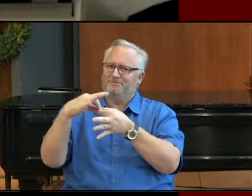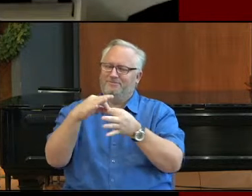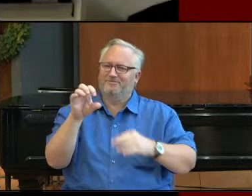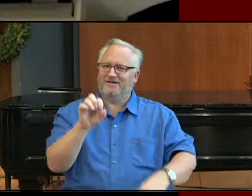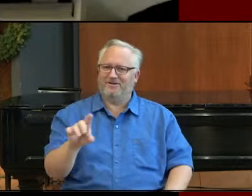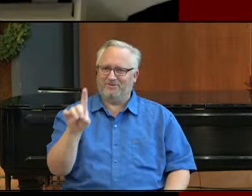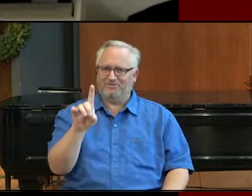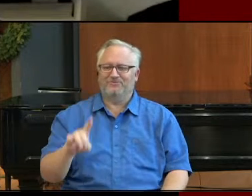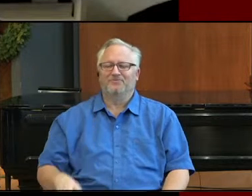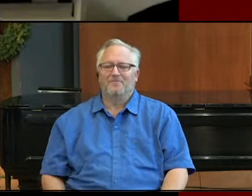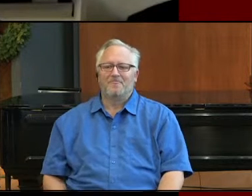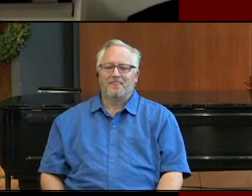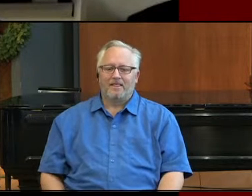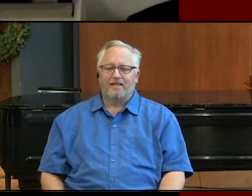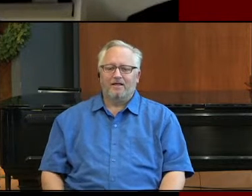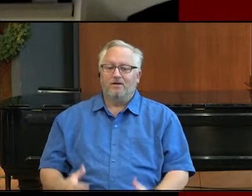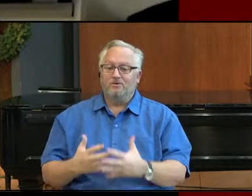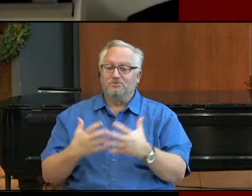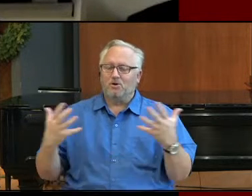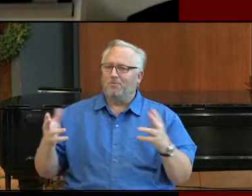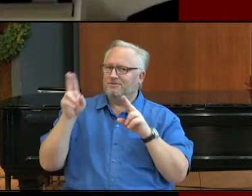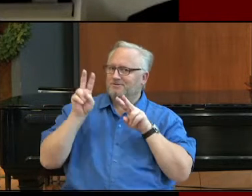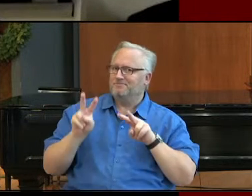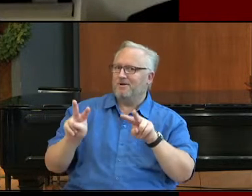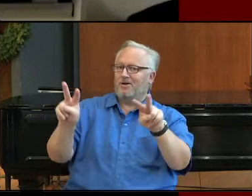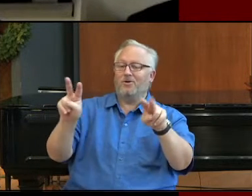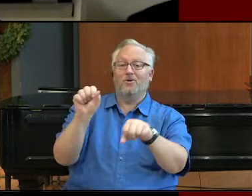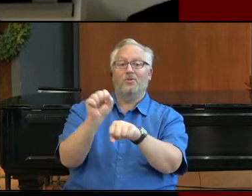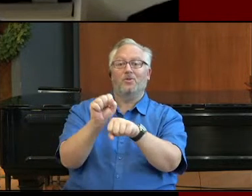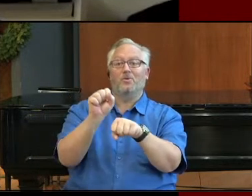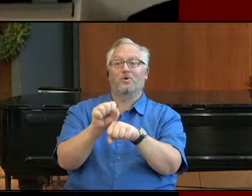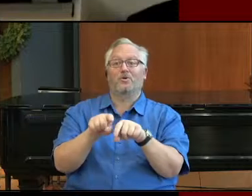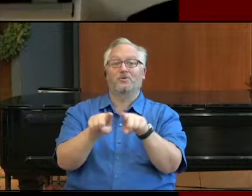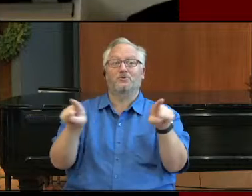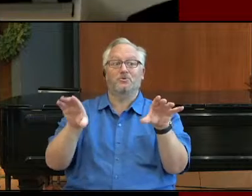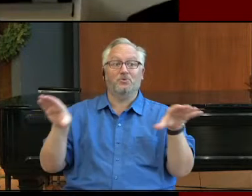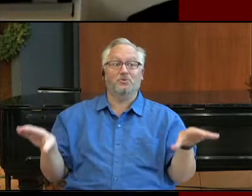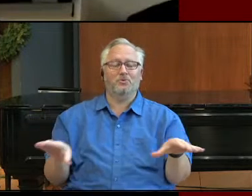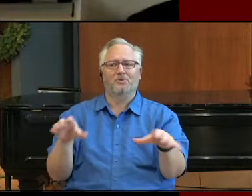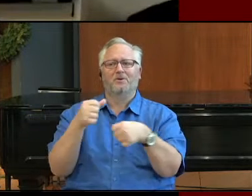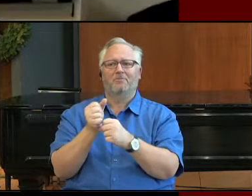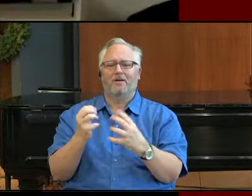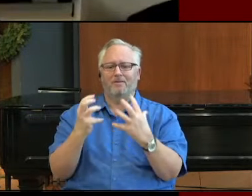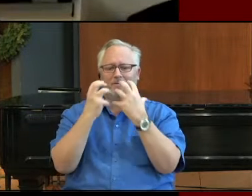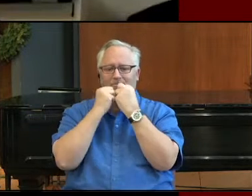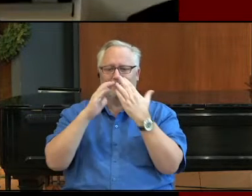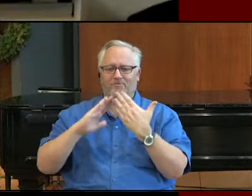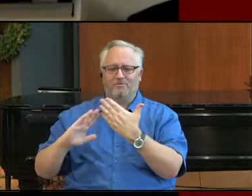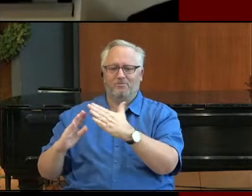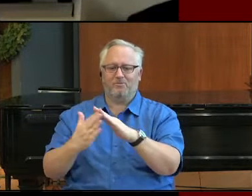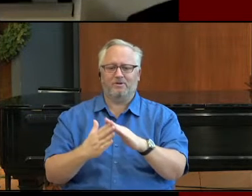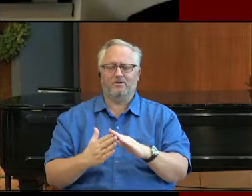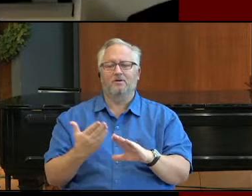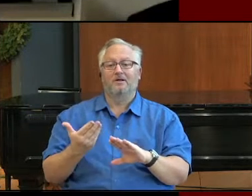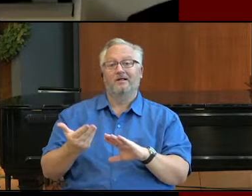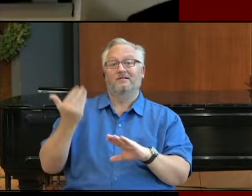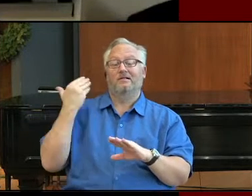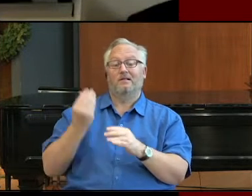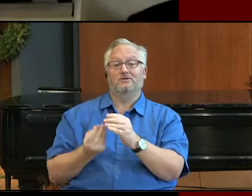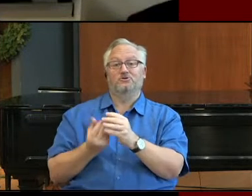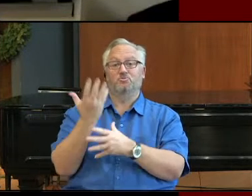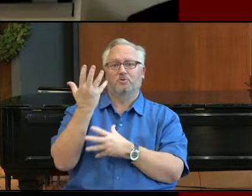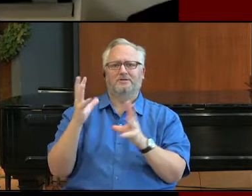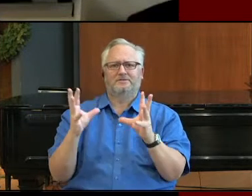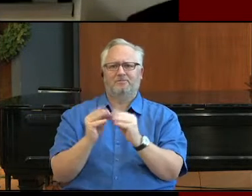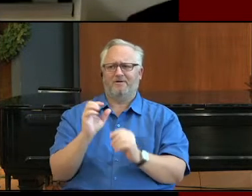Diego. I so very much admire the work you do to create the beloved community. Our last spring seminar